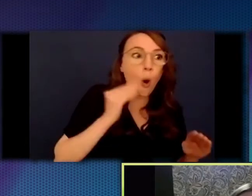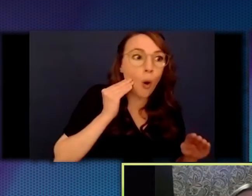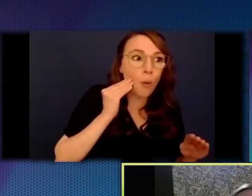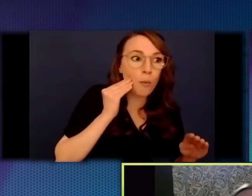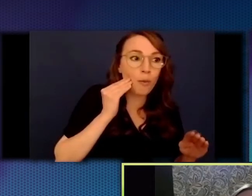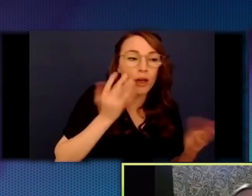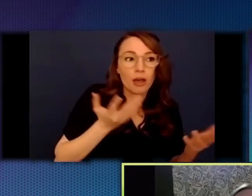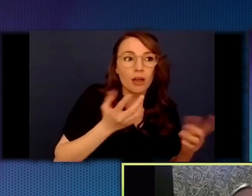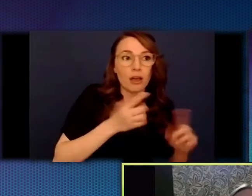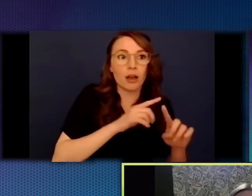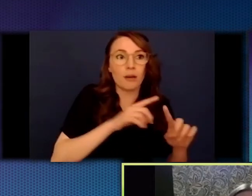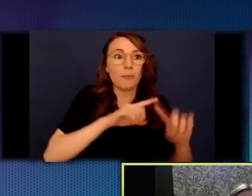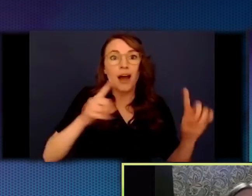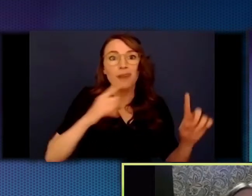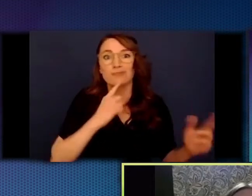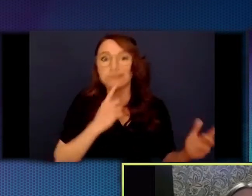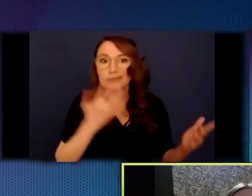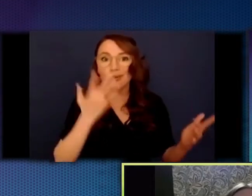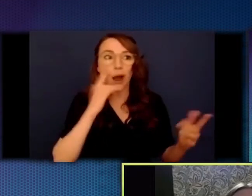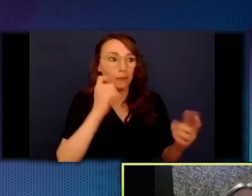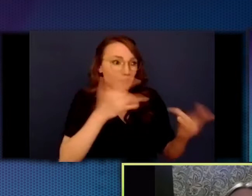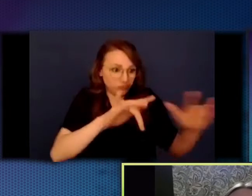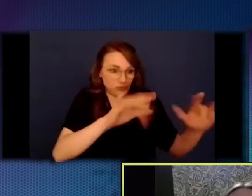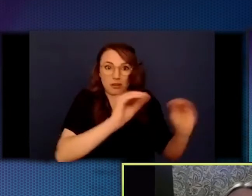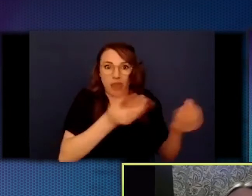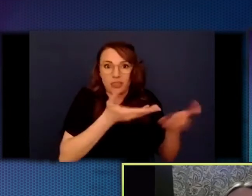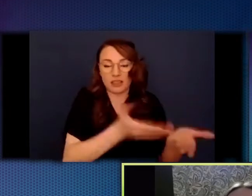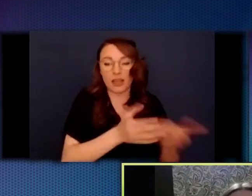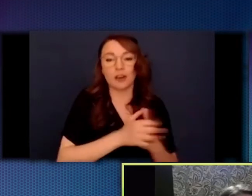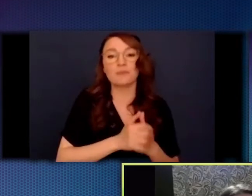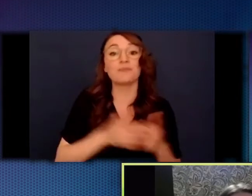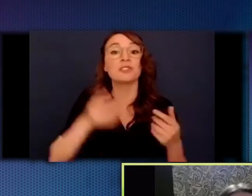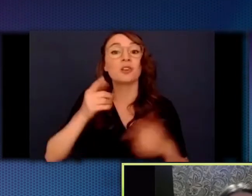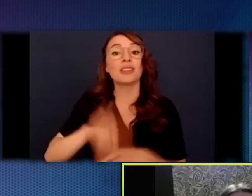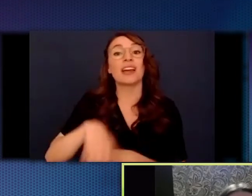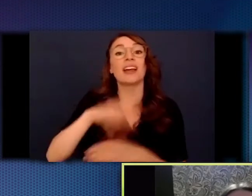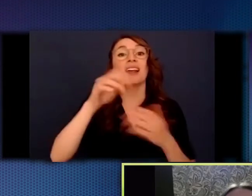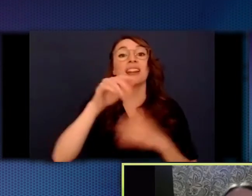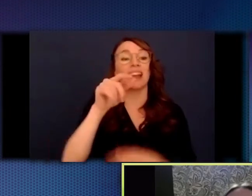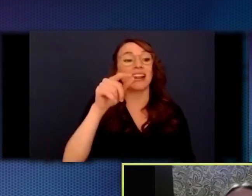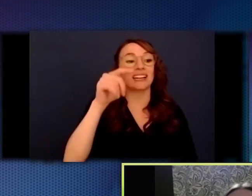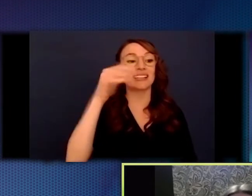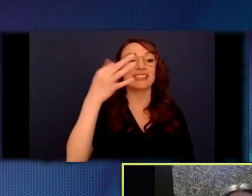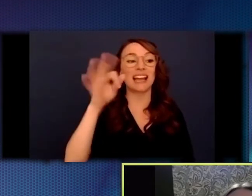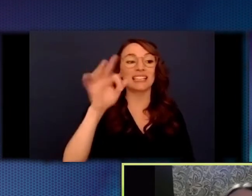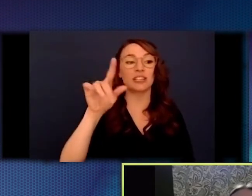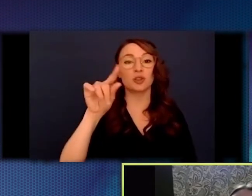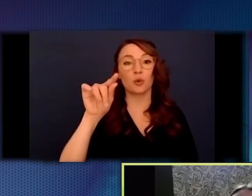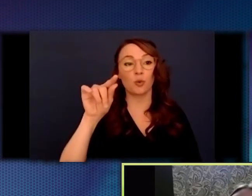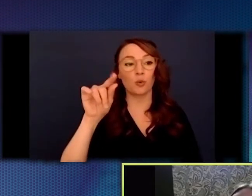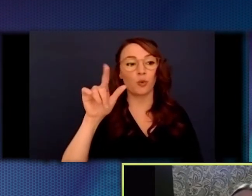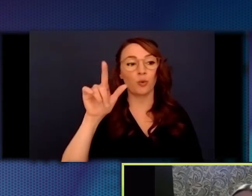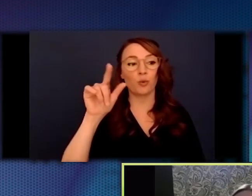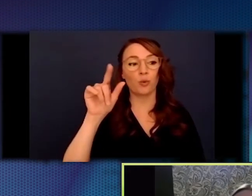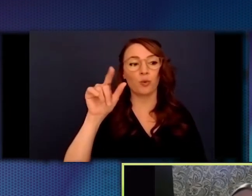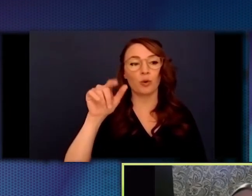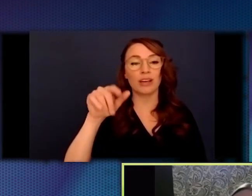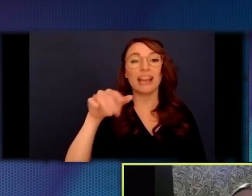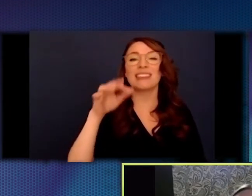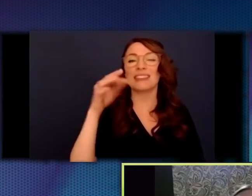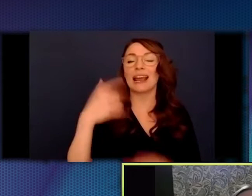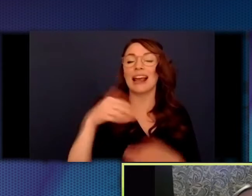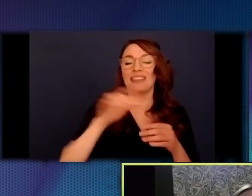found. So in the 1920s, the Barbara Fritchie Society purchased the land back and had the present building constructed as a